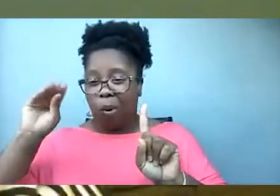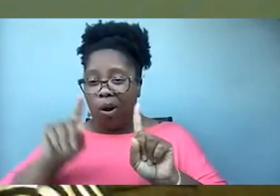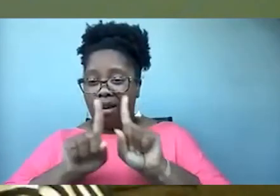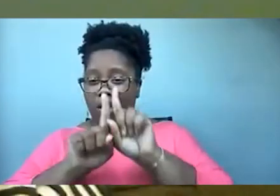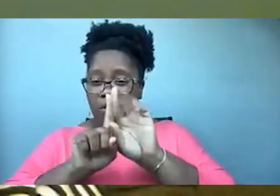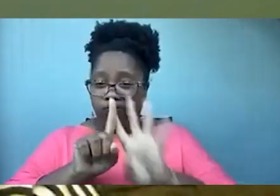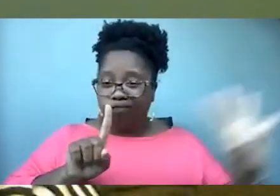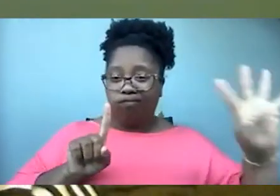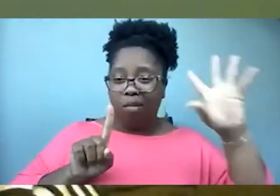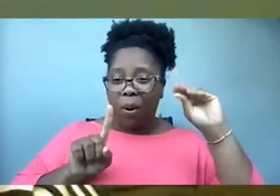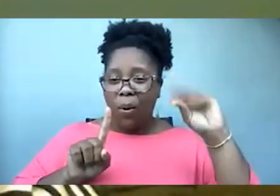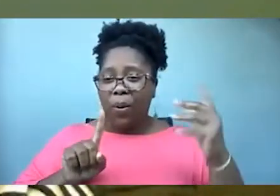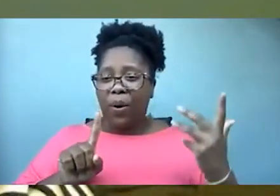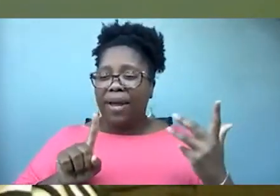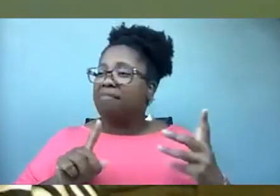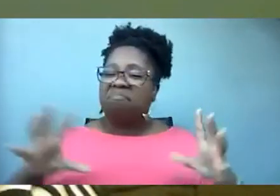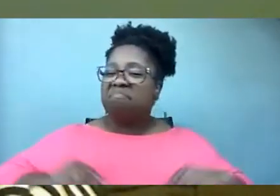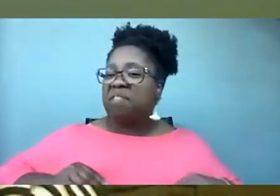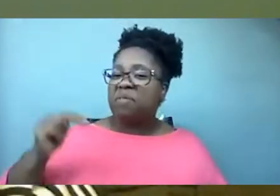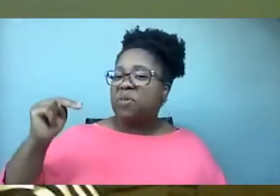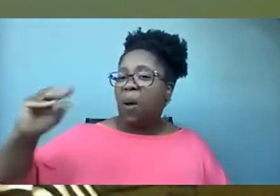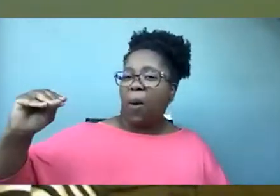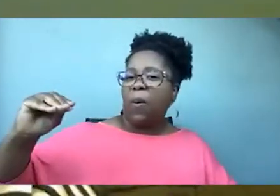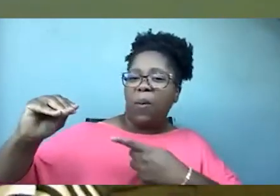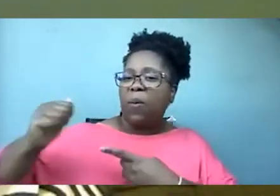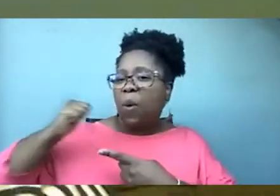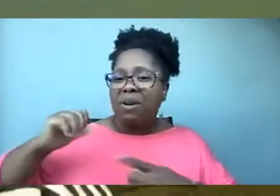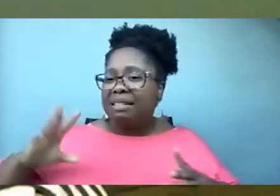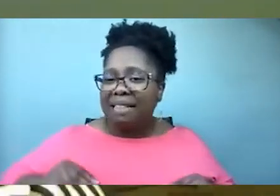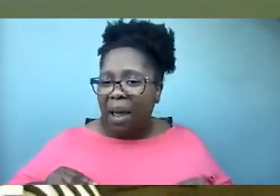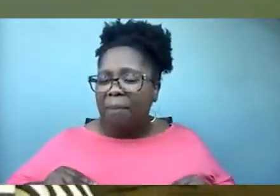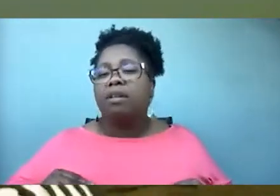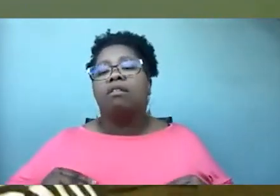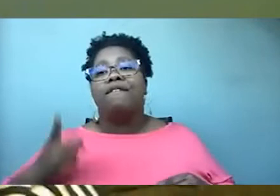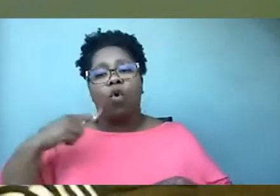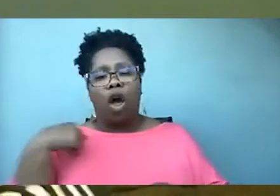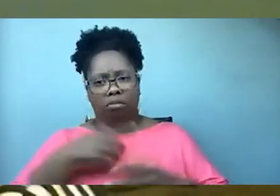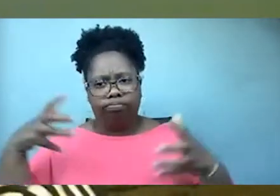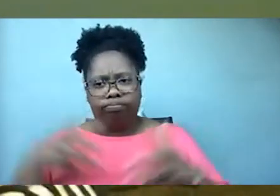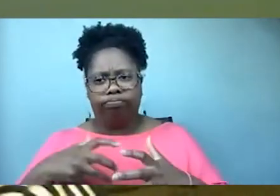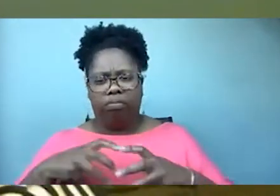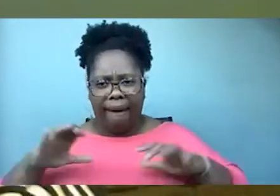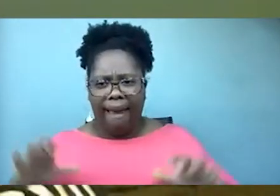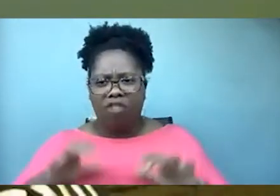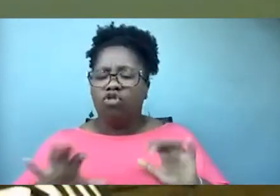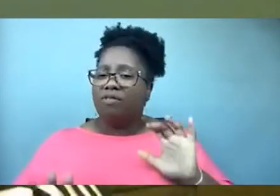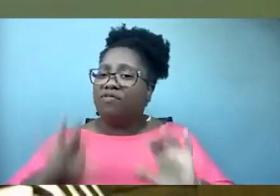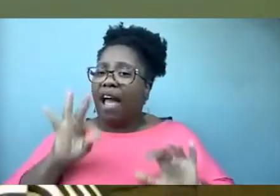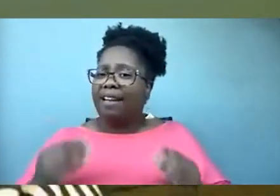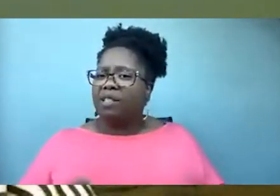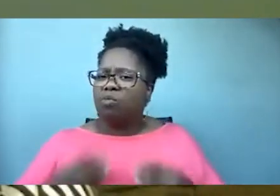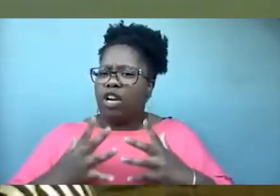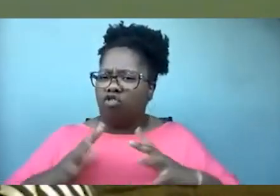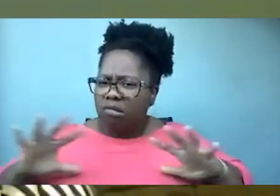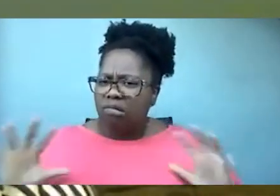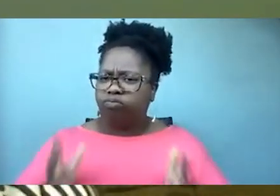finding inspiration in what keeps you going and what has pushed you to this place is an important part for us to understand